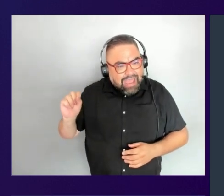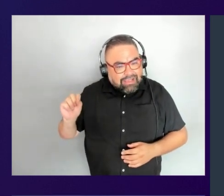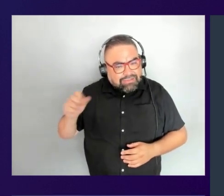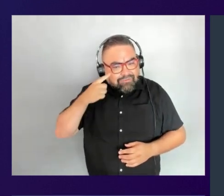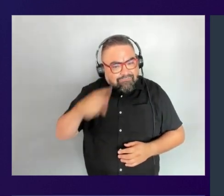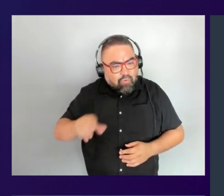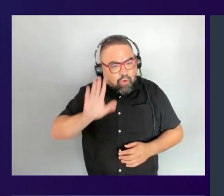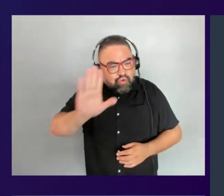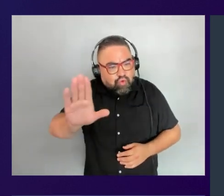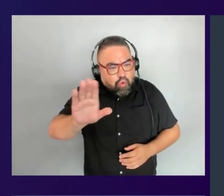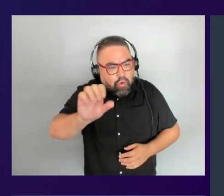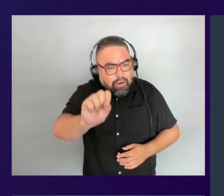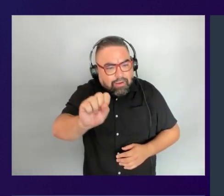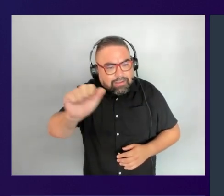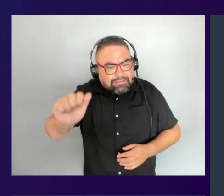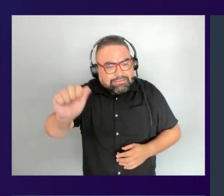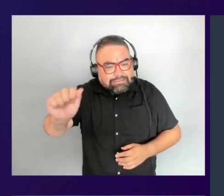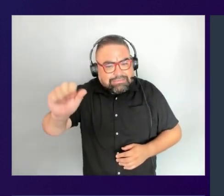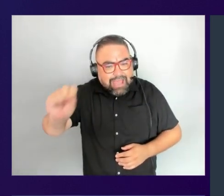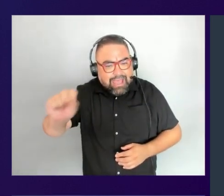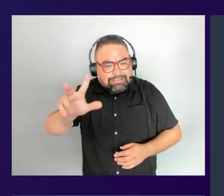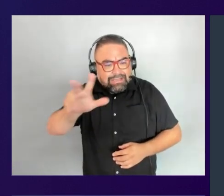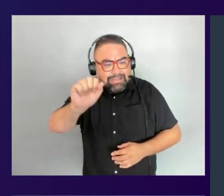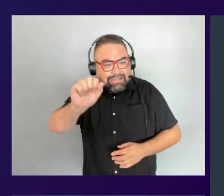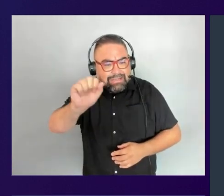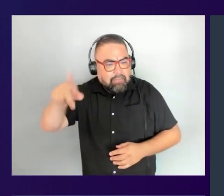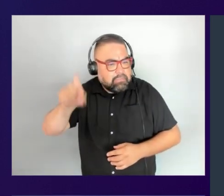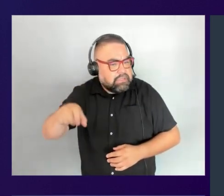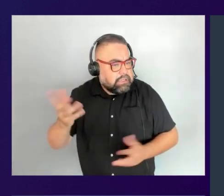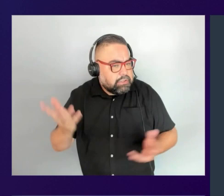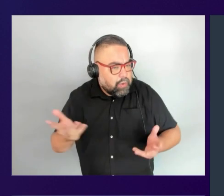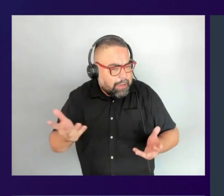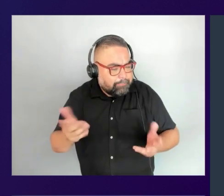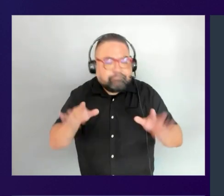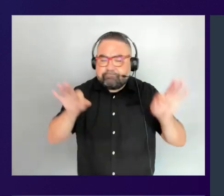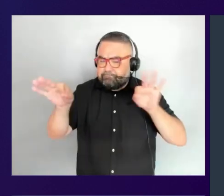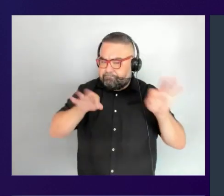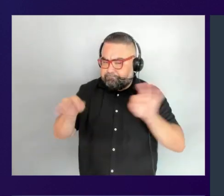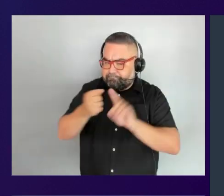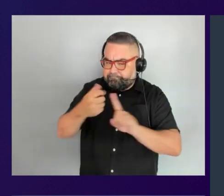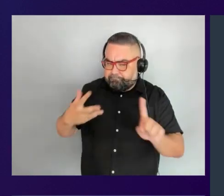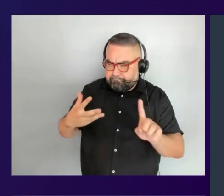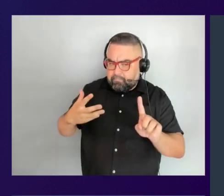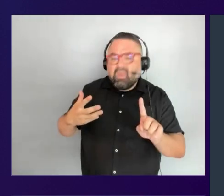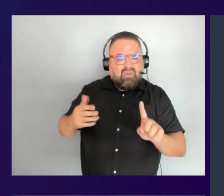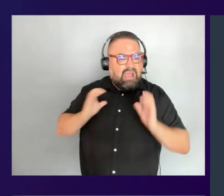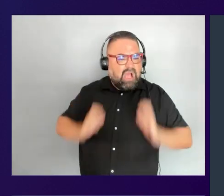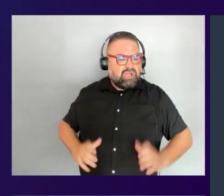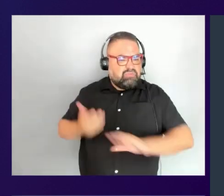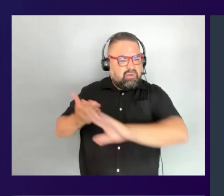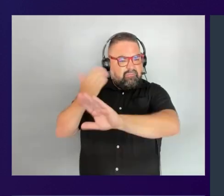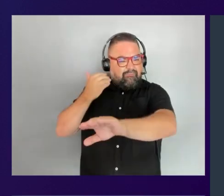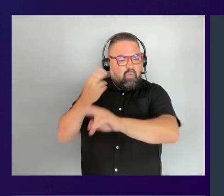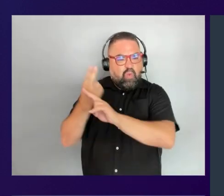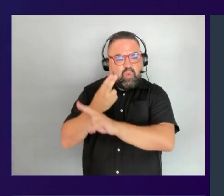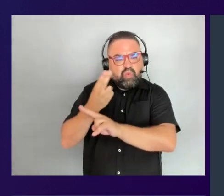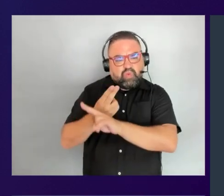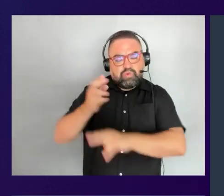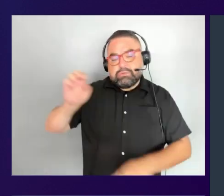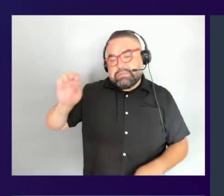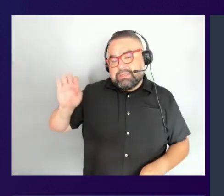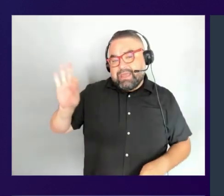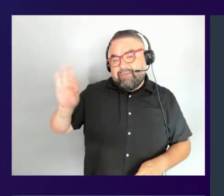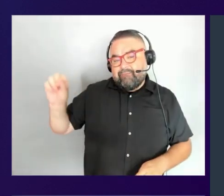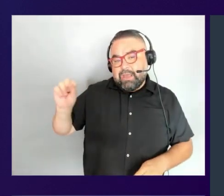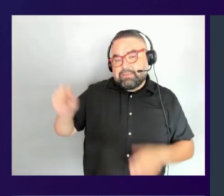application needs? So let's go into this. Customers have always leveraged EFS as a fully elastic for capacity since